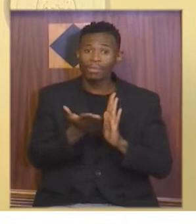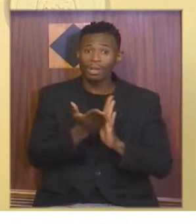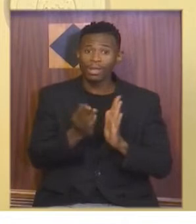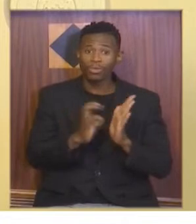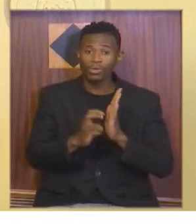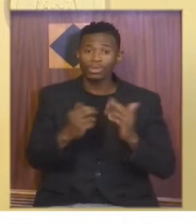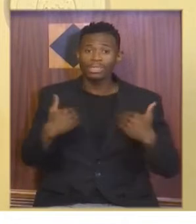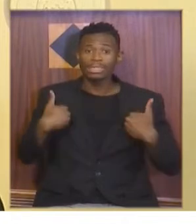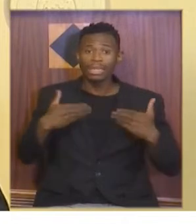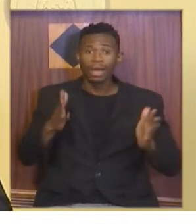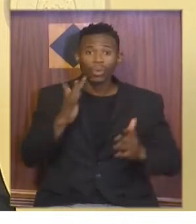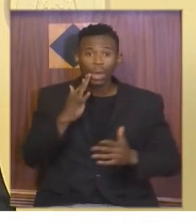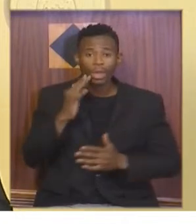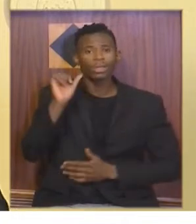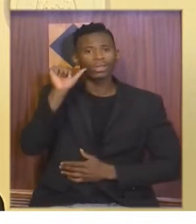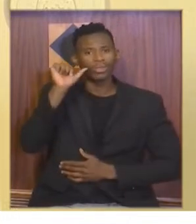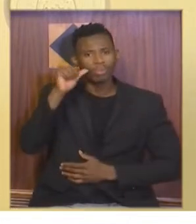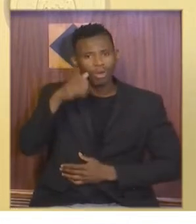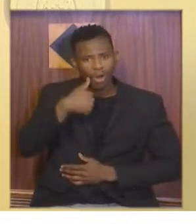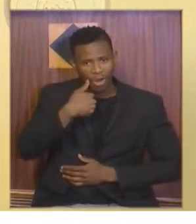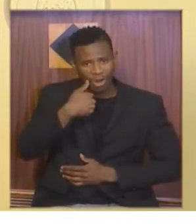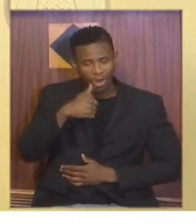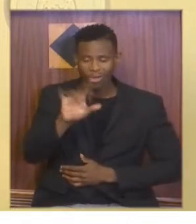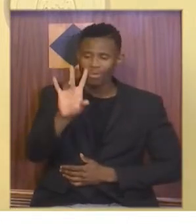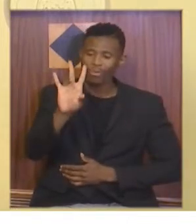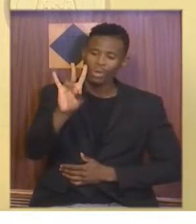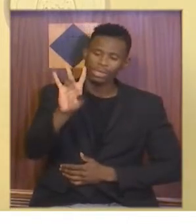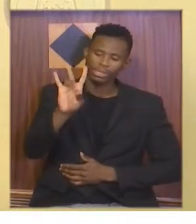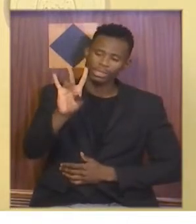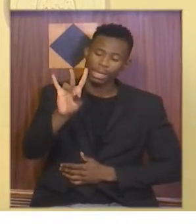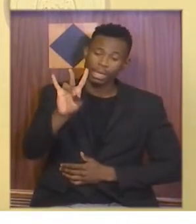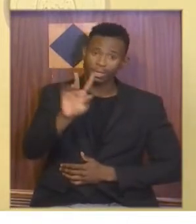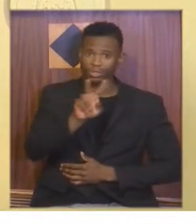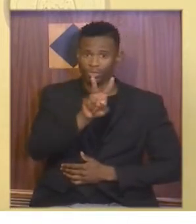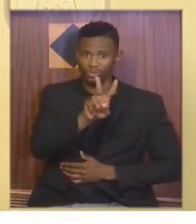tomorrow, Wednesday, the 23rd of March,